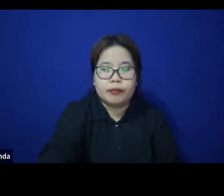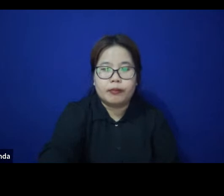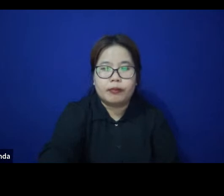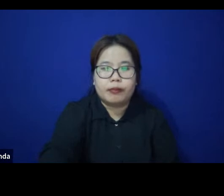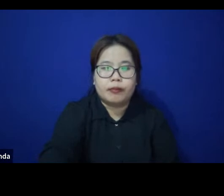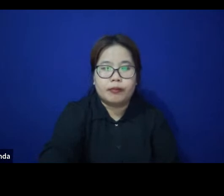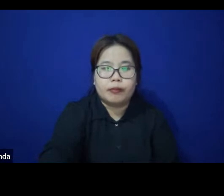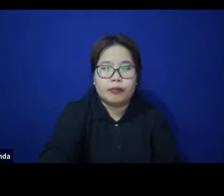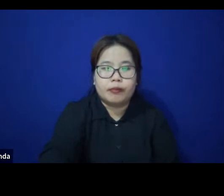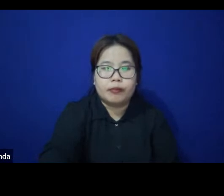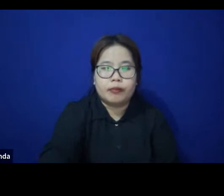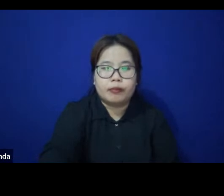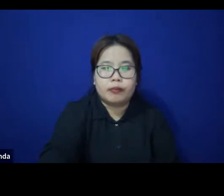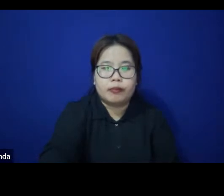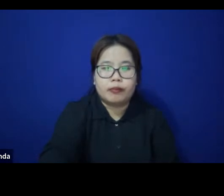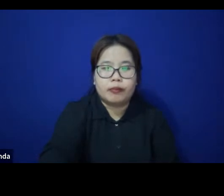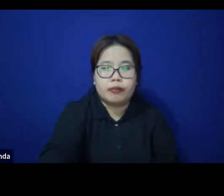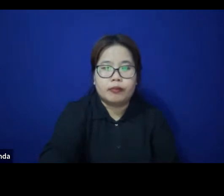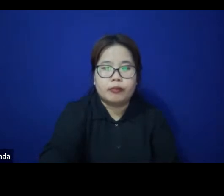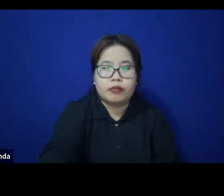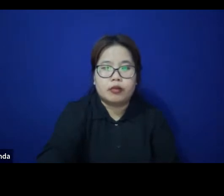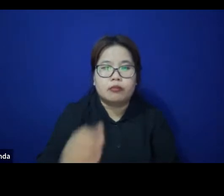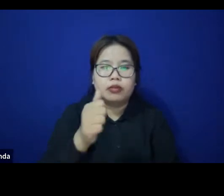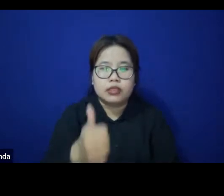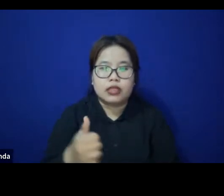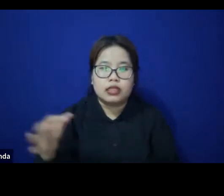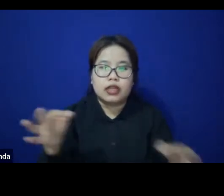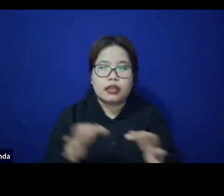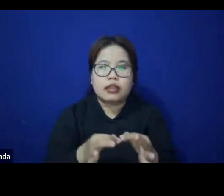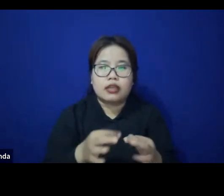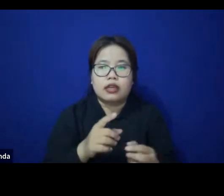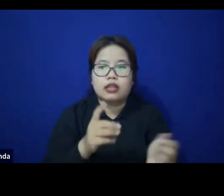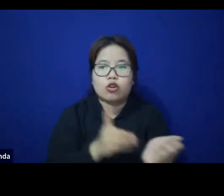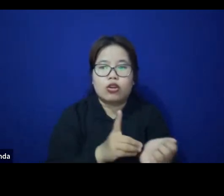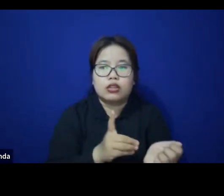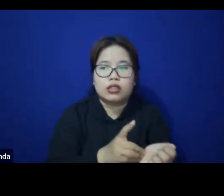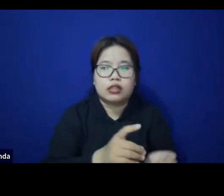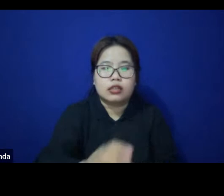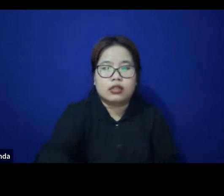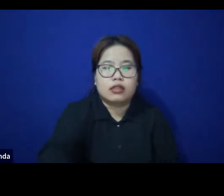All the hazards associated with the hospital environment had been removed.